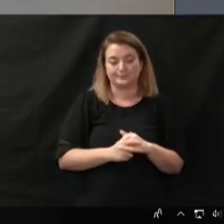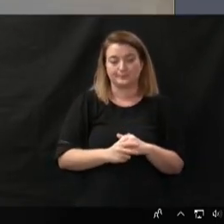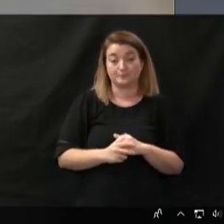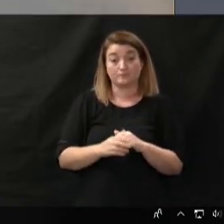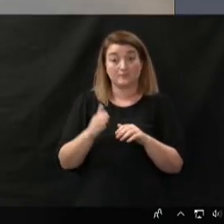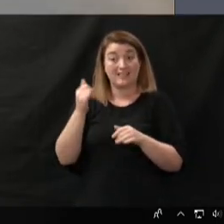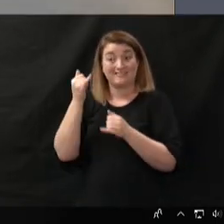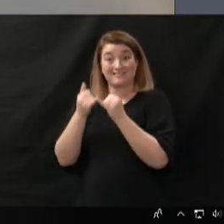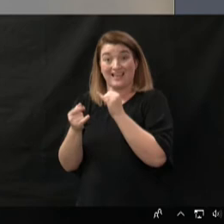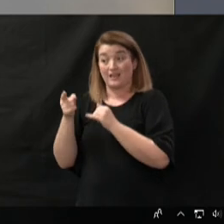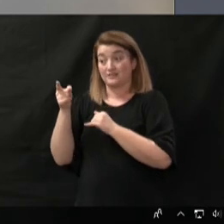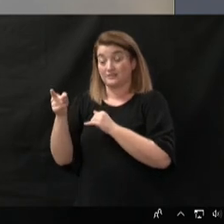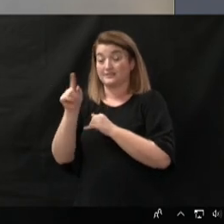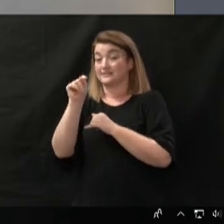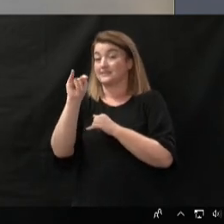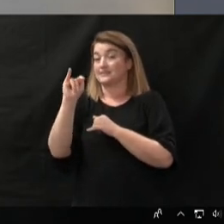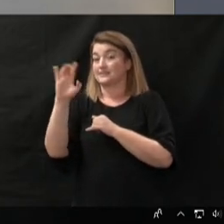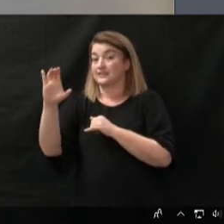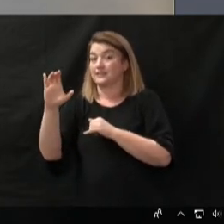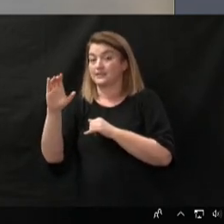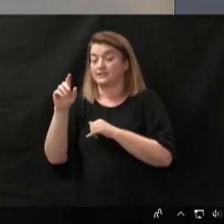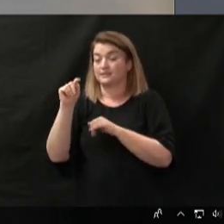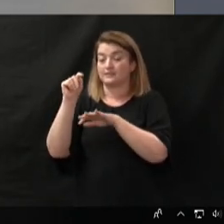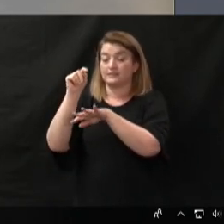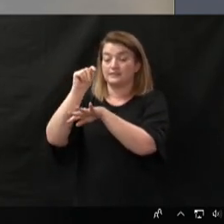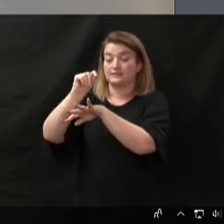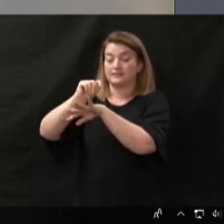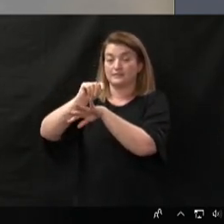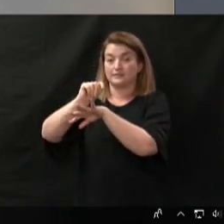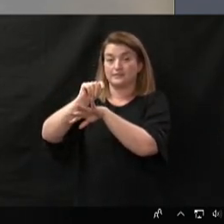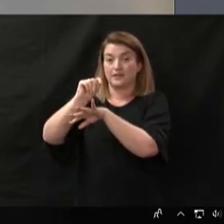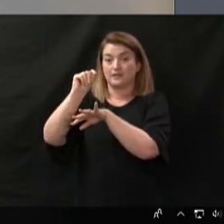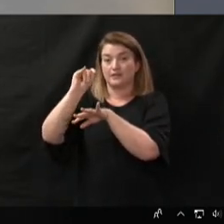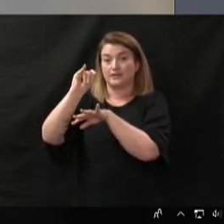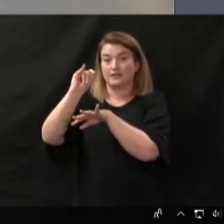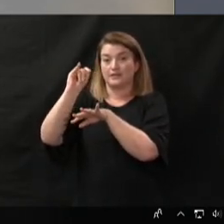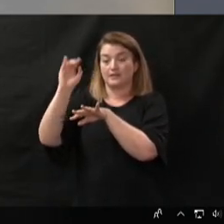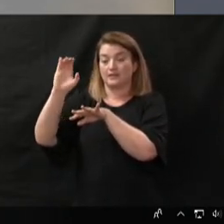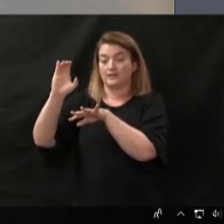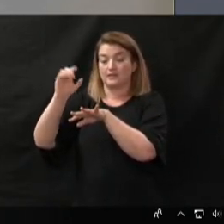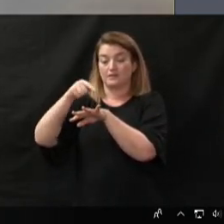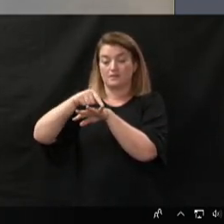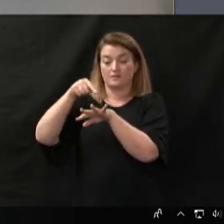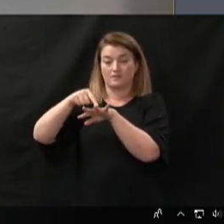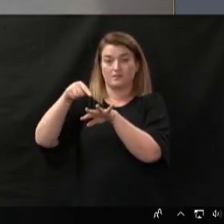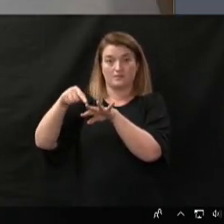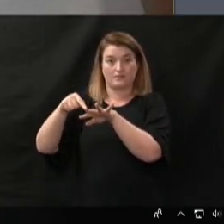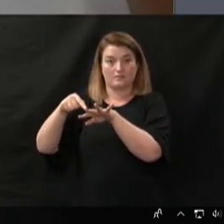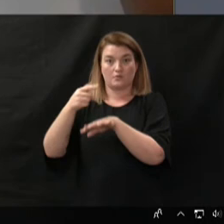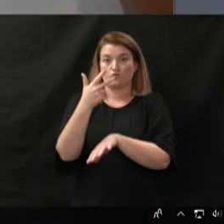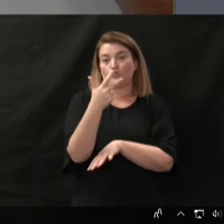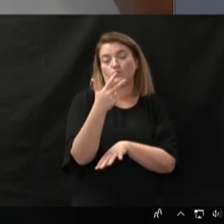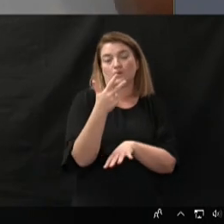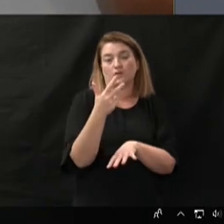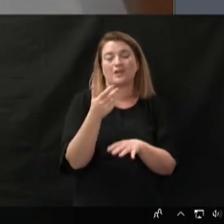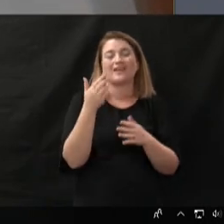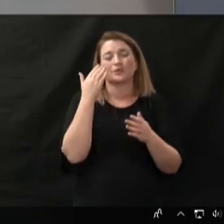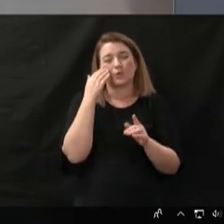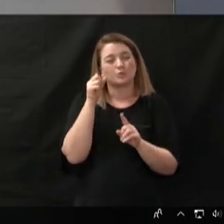And the last one is tick, Atlantic. Let's go. Tick. This is